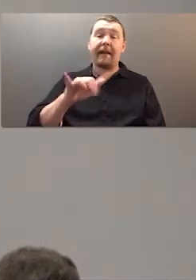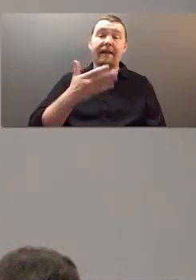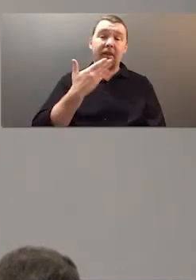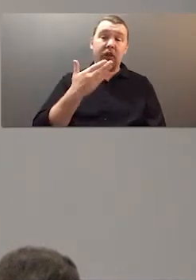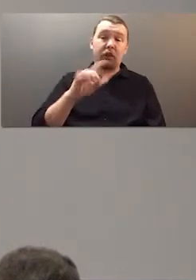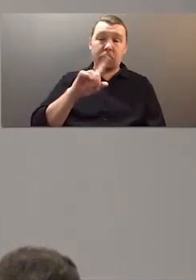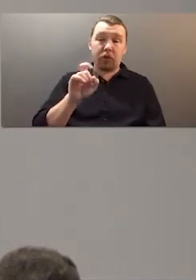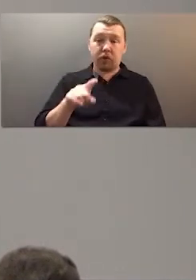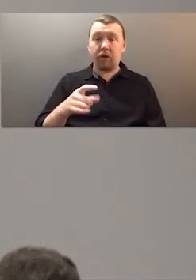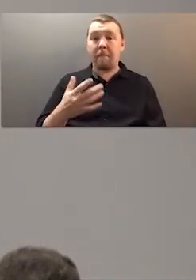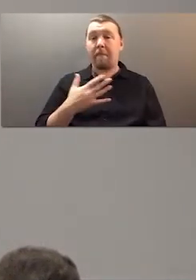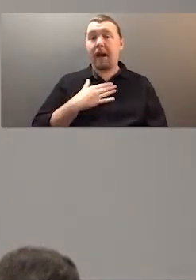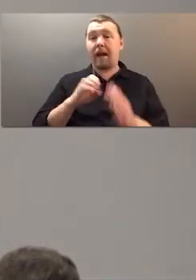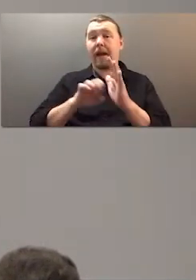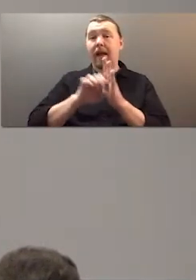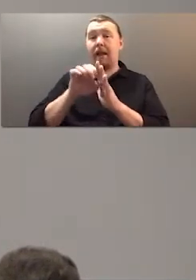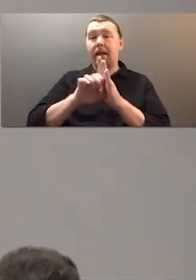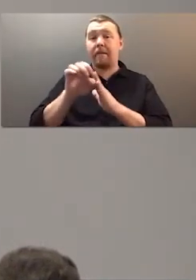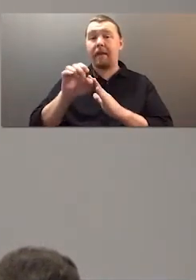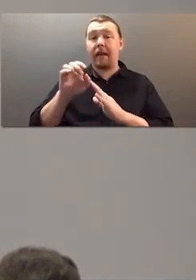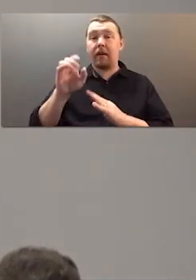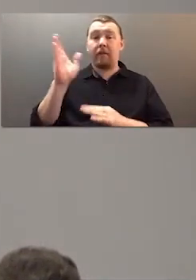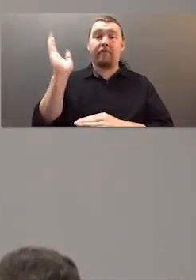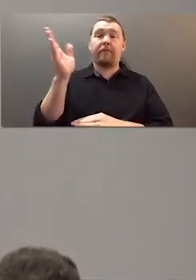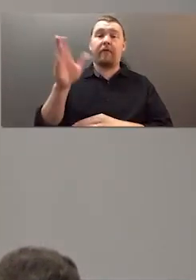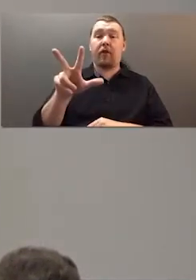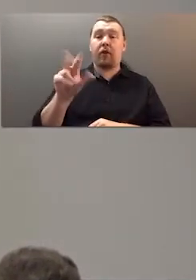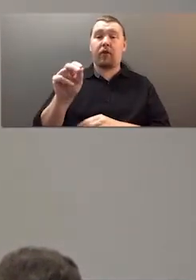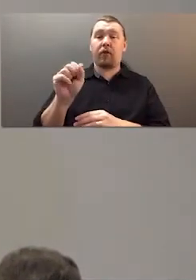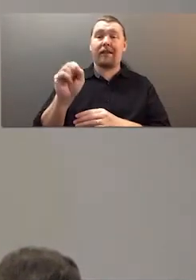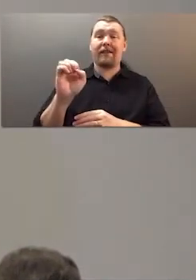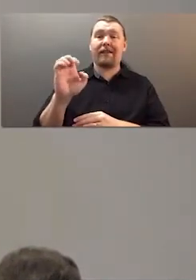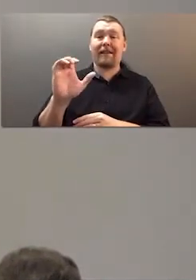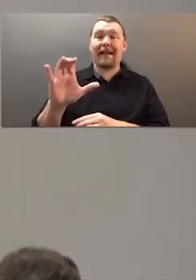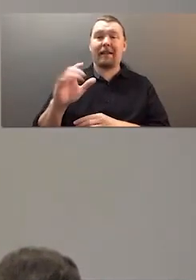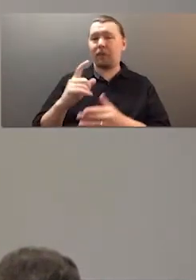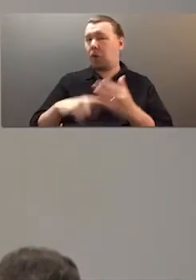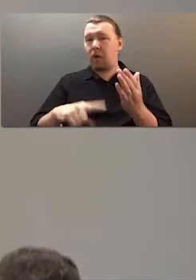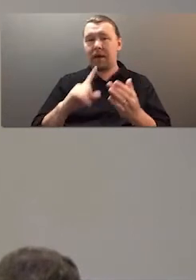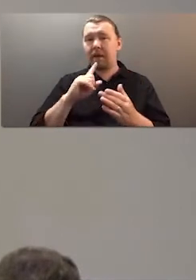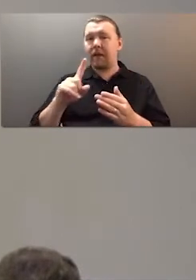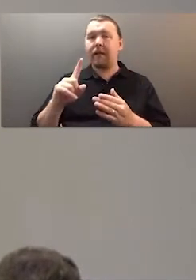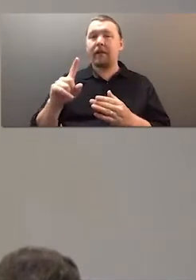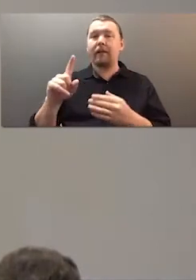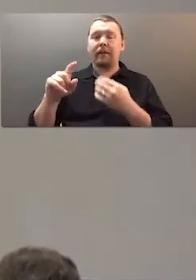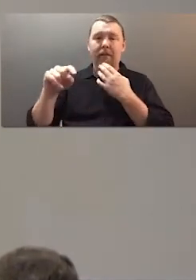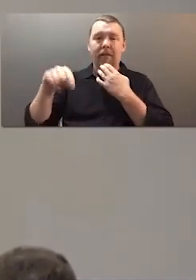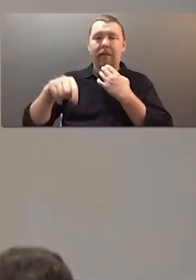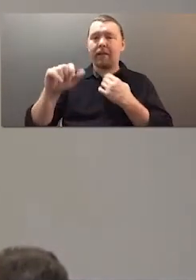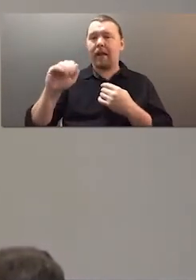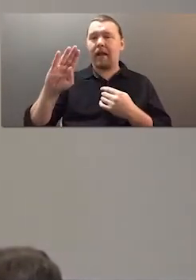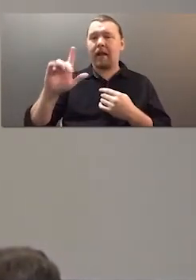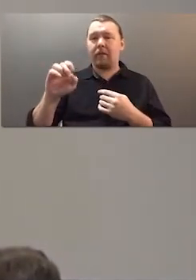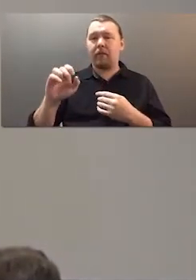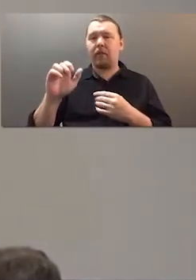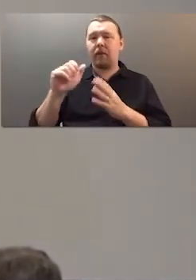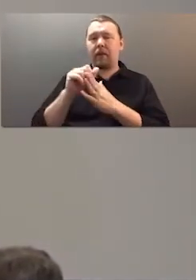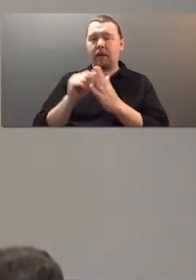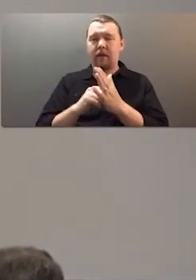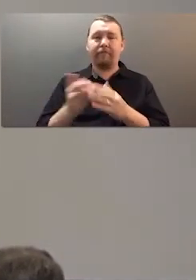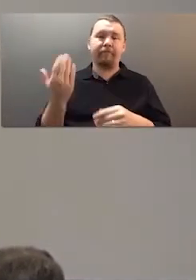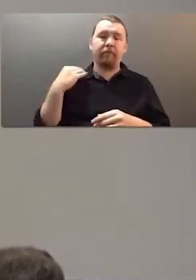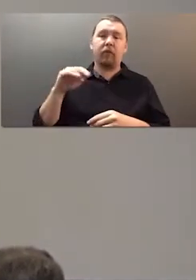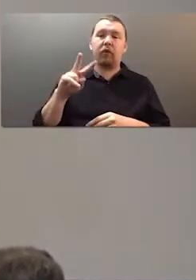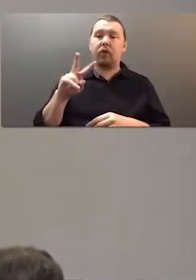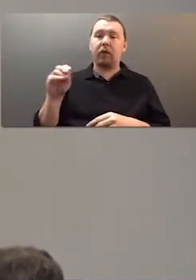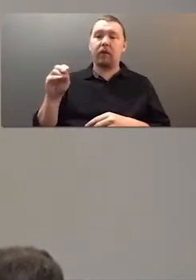That is a good question. So I'll give you my elevator pitch of 30 seconds to talk about what ABLE accounts are, so we're all on the same page. So basically,